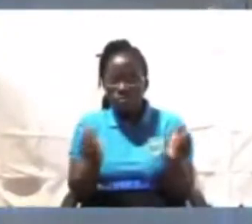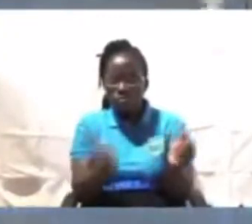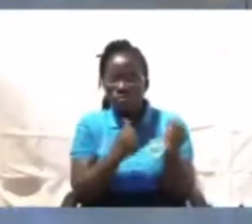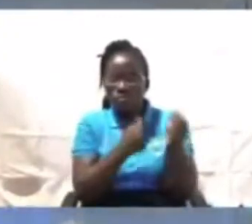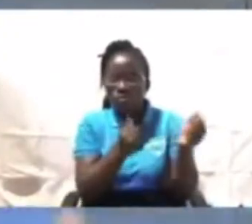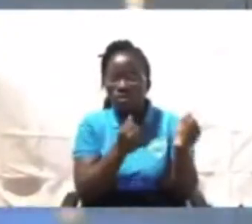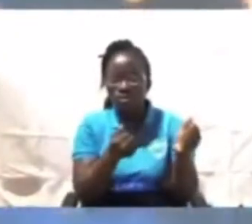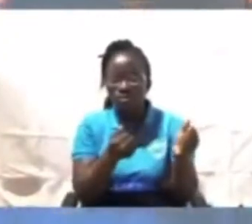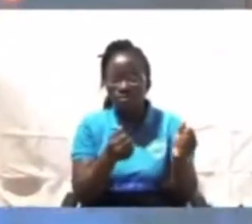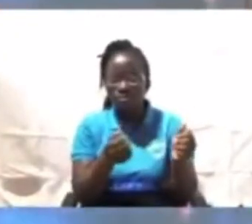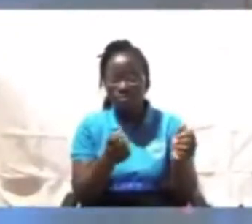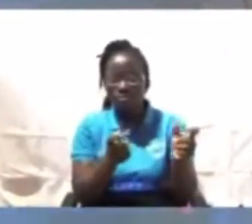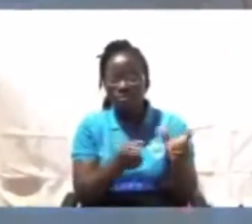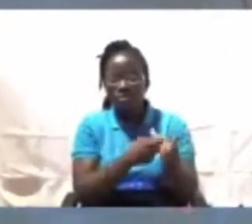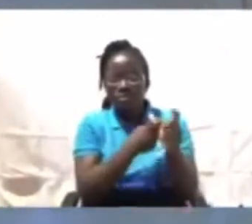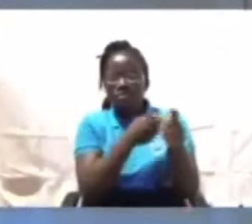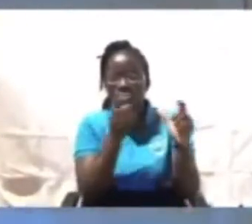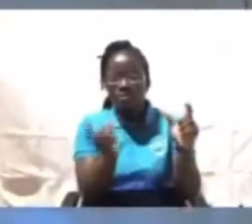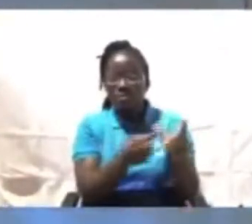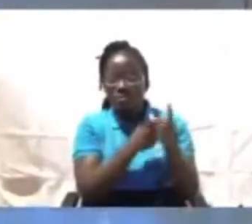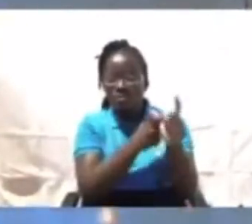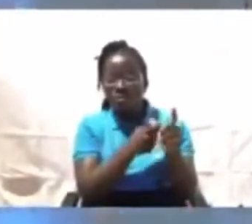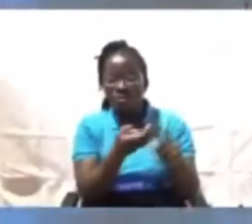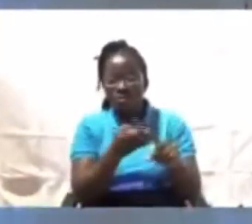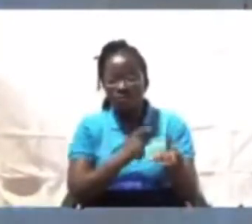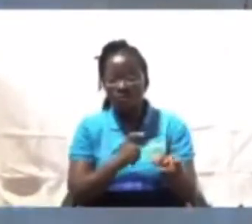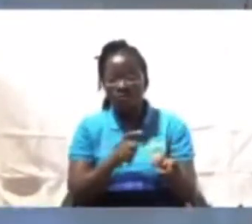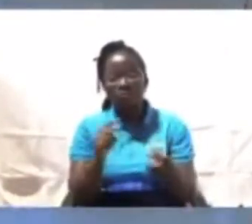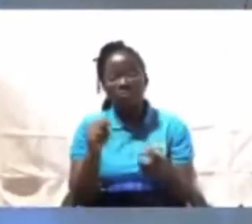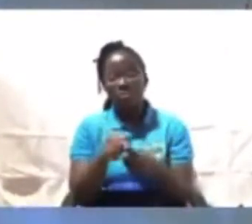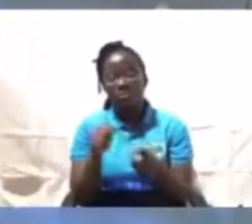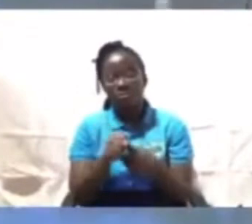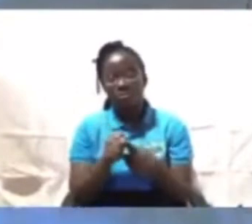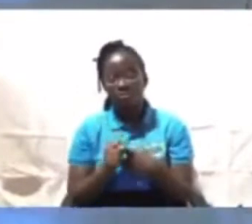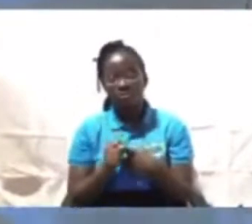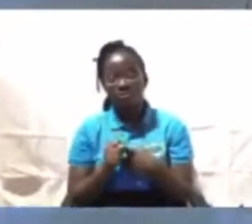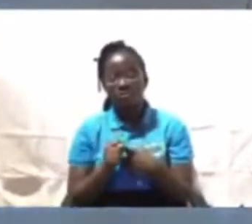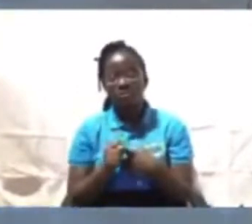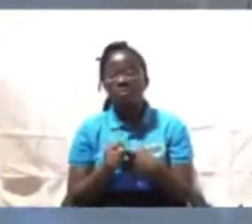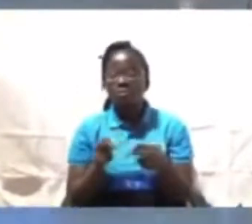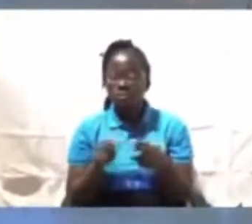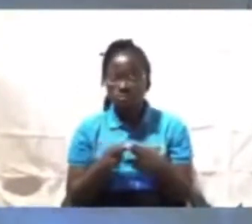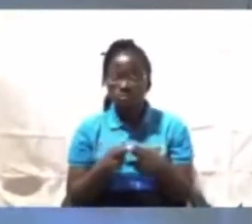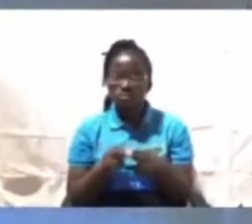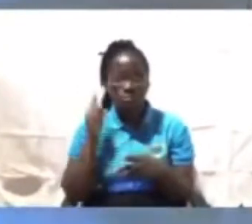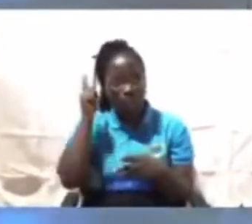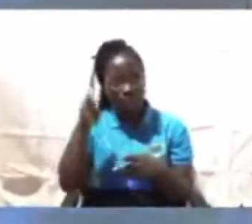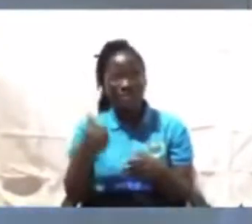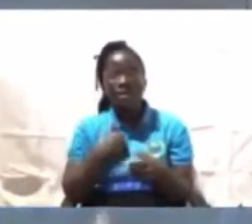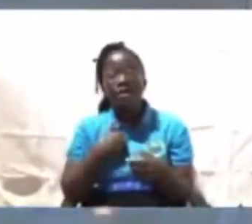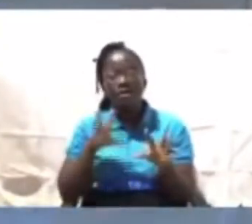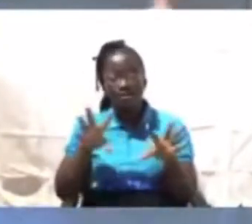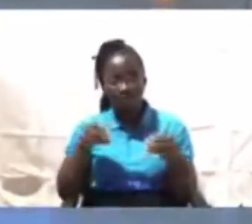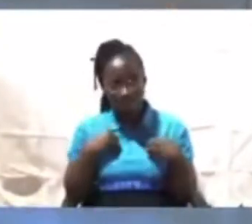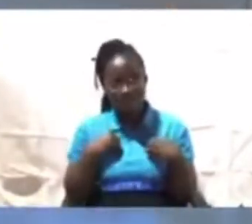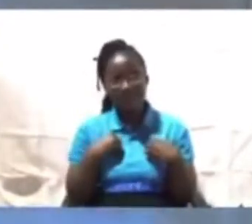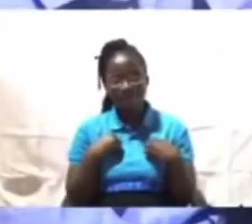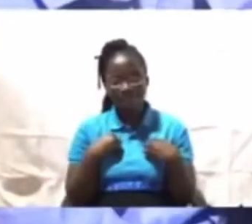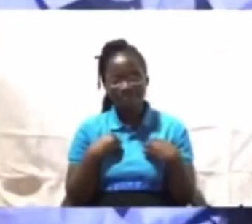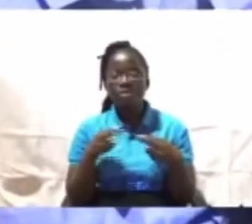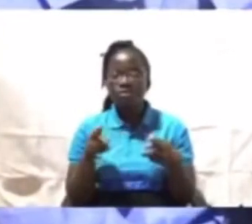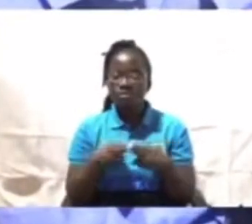Nti akwaba mi se magia tum se betena o maya amambre na wie no. Praise